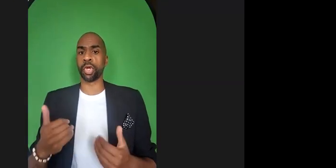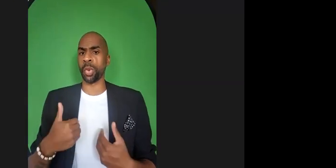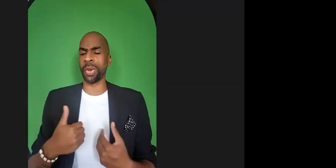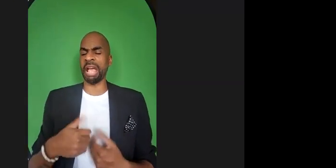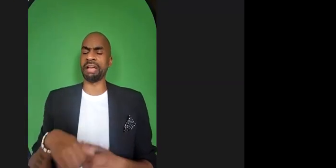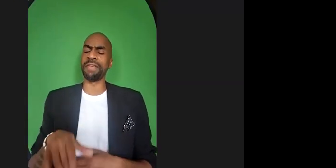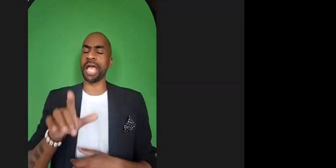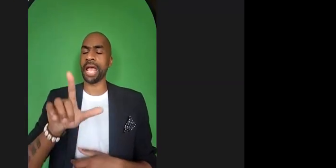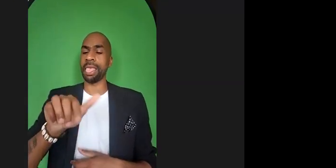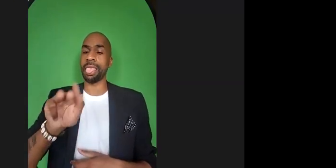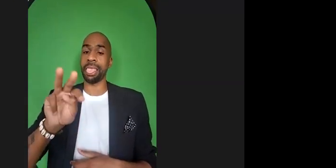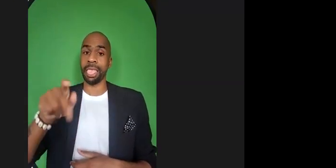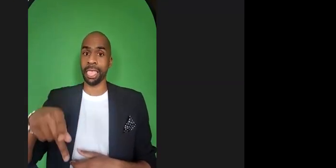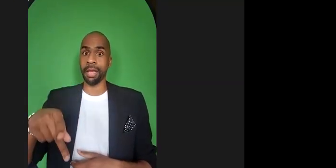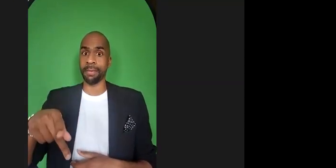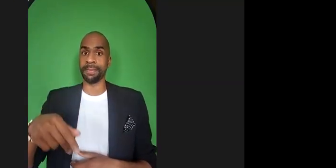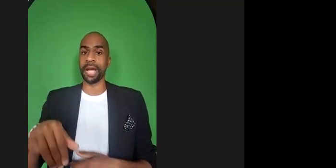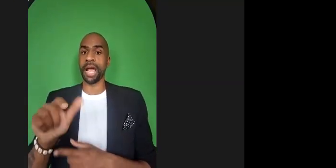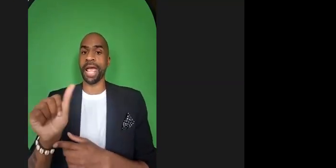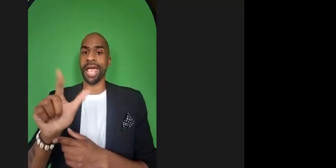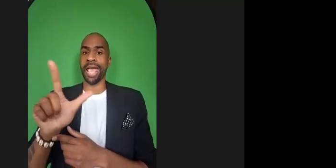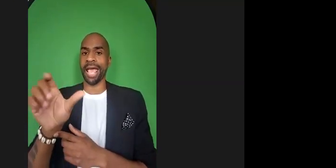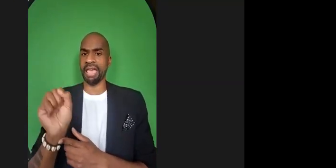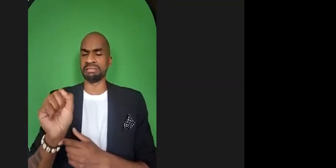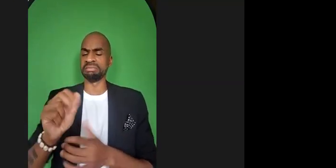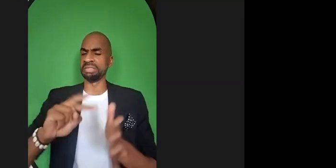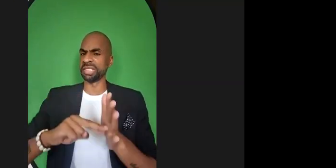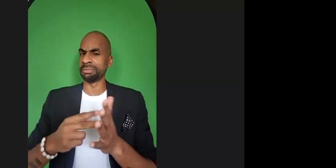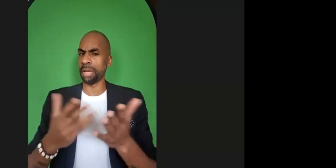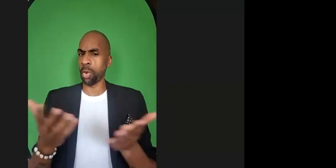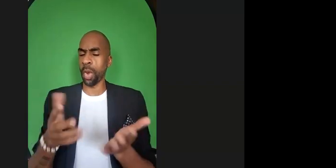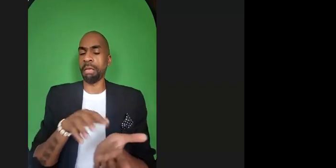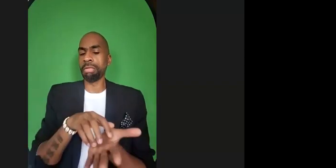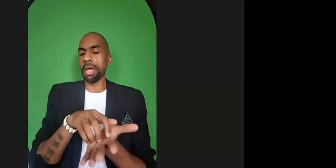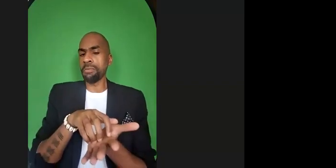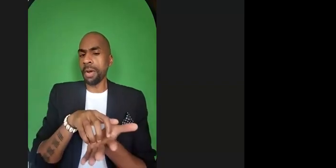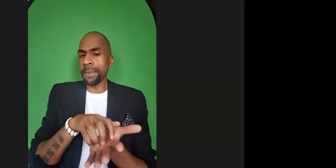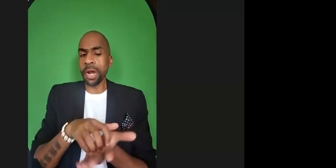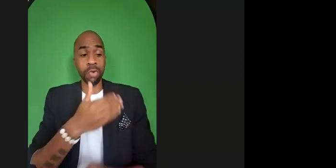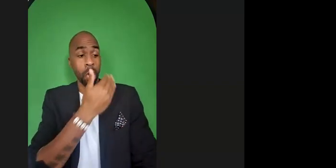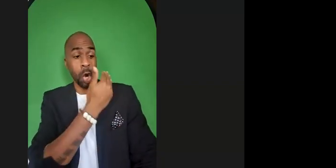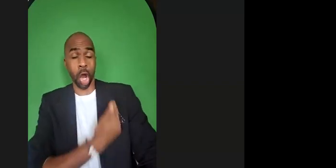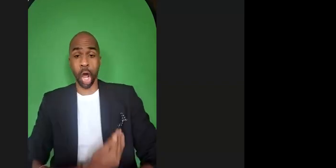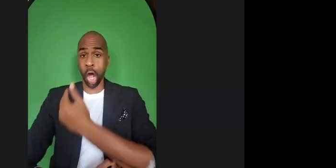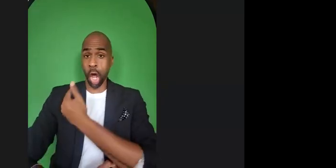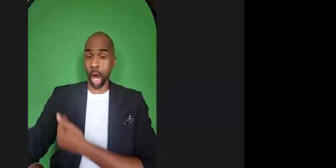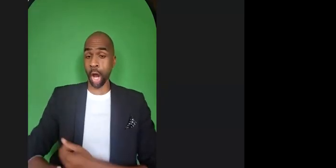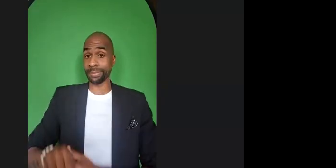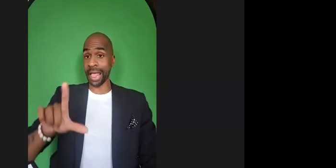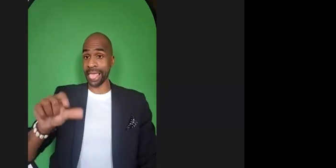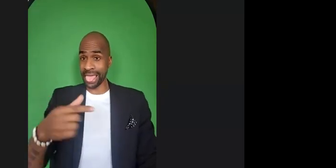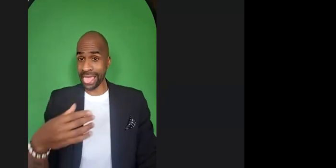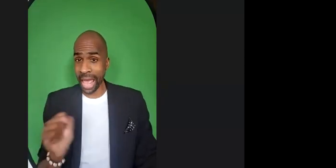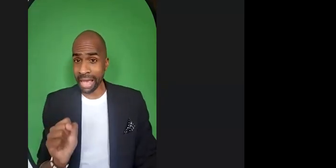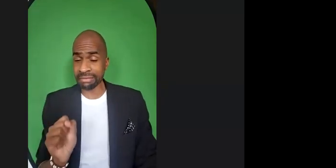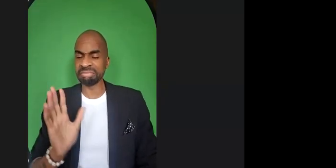ALS, which essentially means that the weakness develops first in their limbs, arms and legs. So they may experience difficulty